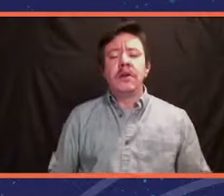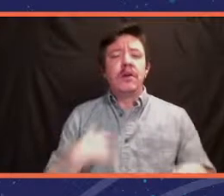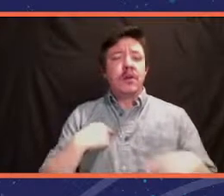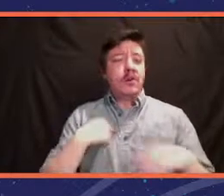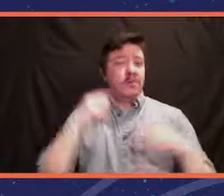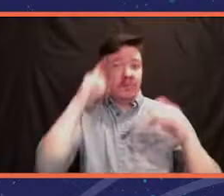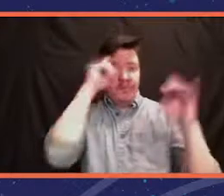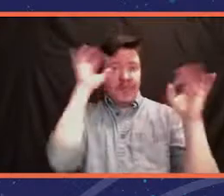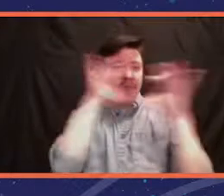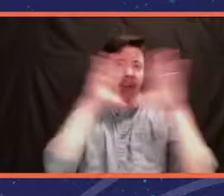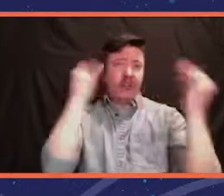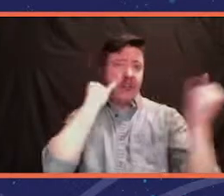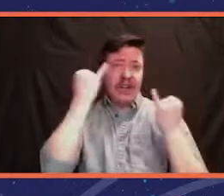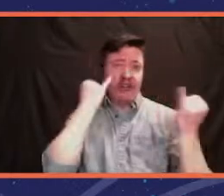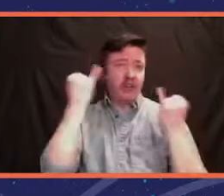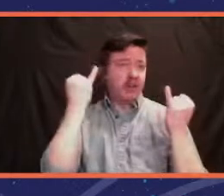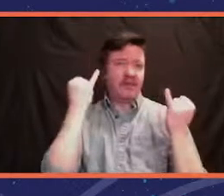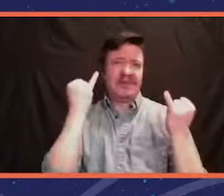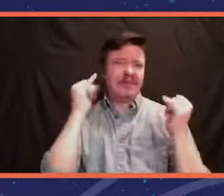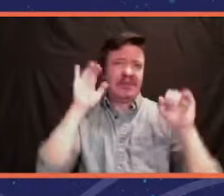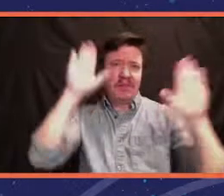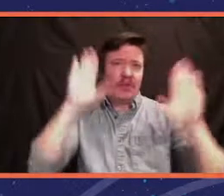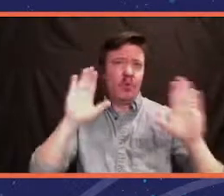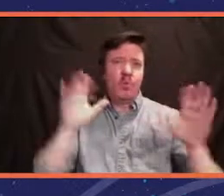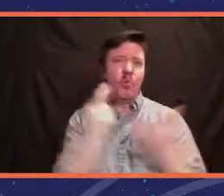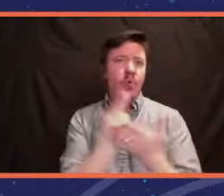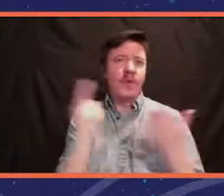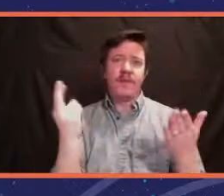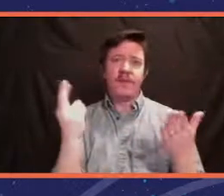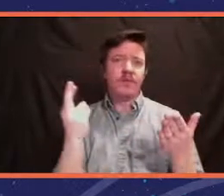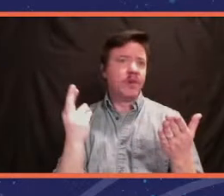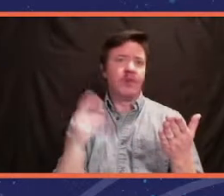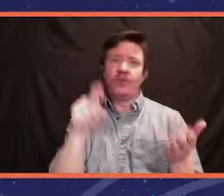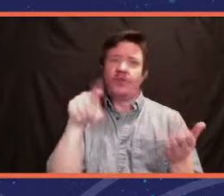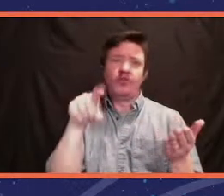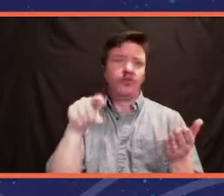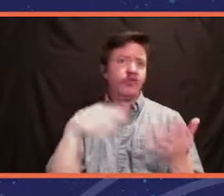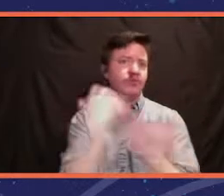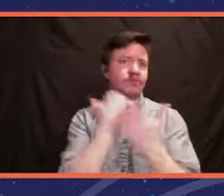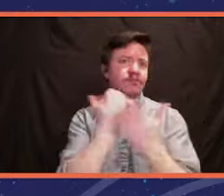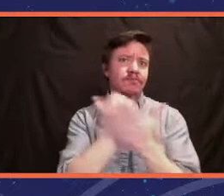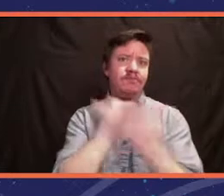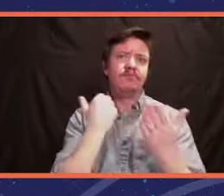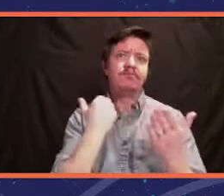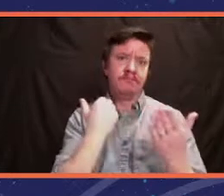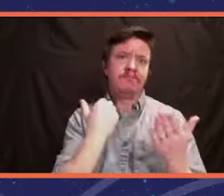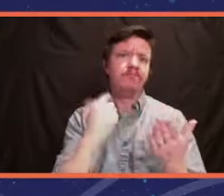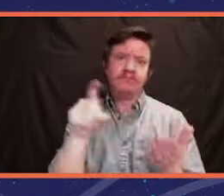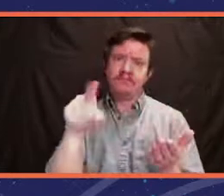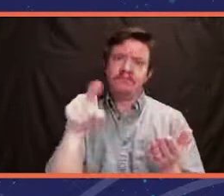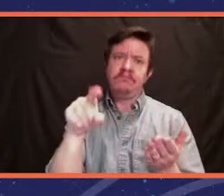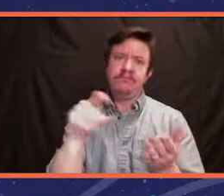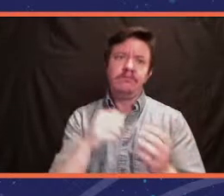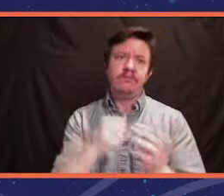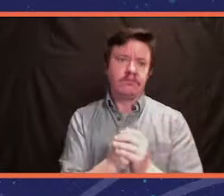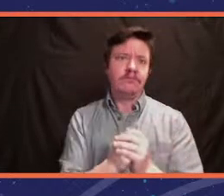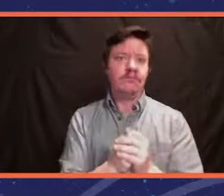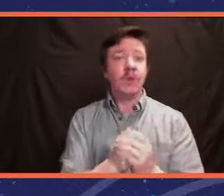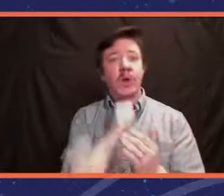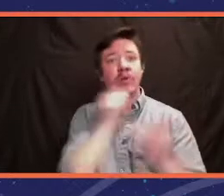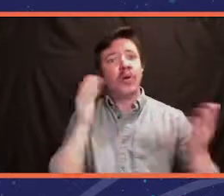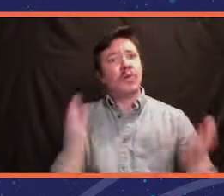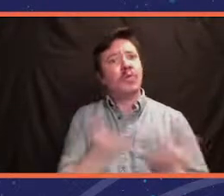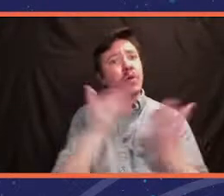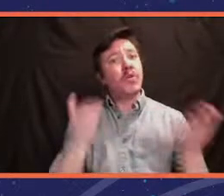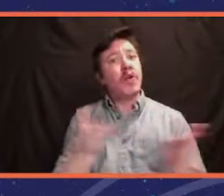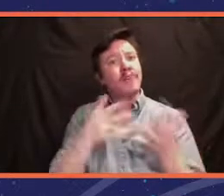such an untapped resource in spaces, often movement spaces sometimes too. And when we're not present in these spaces, or